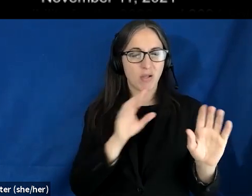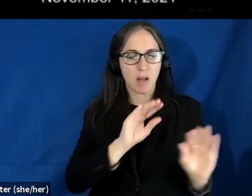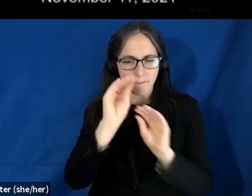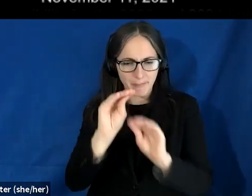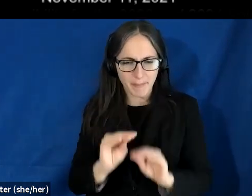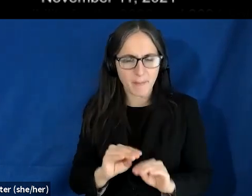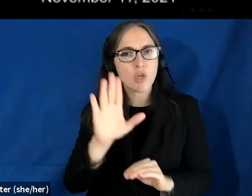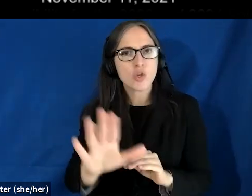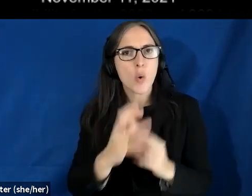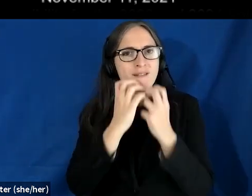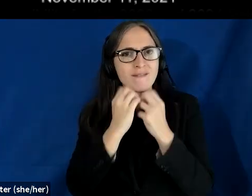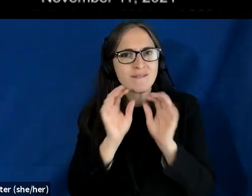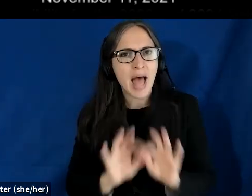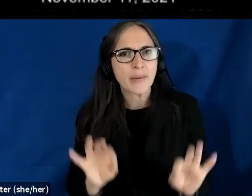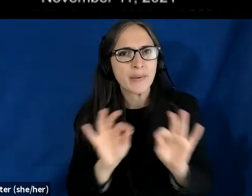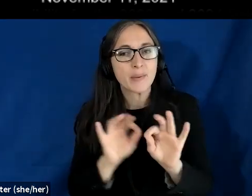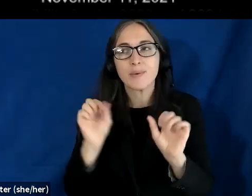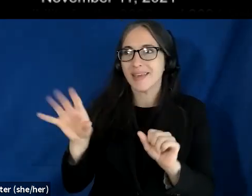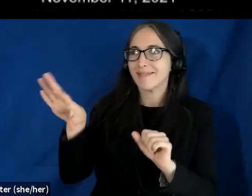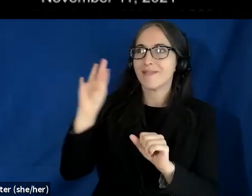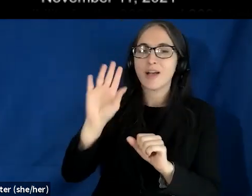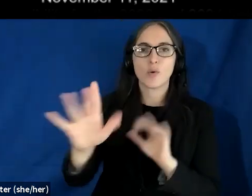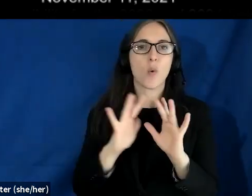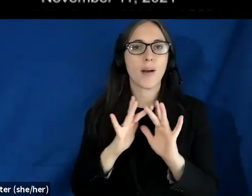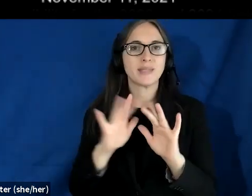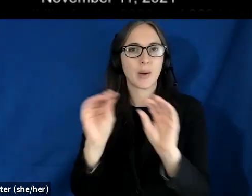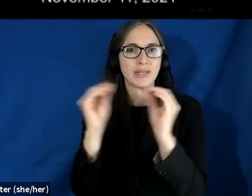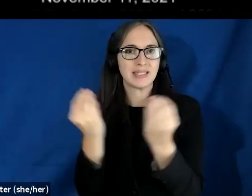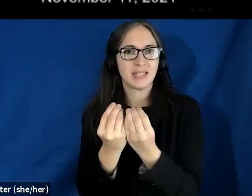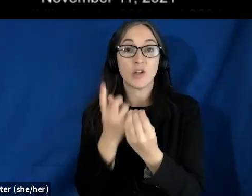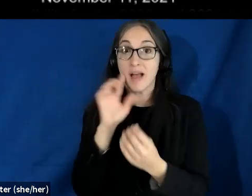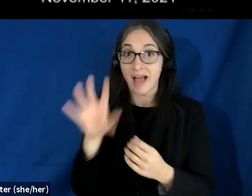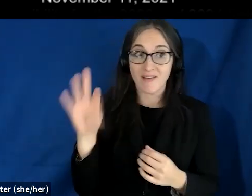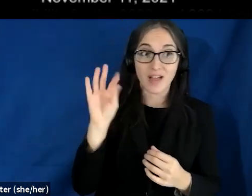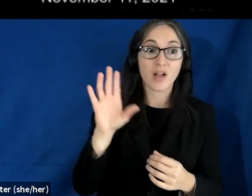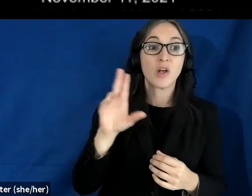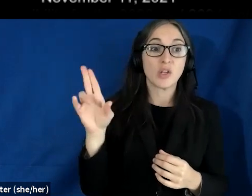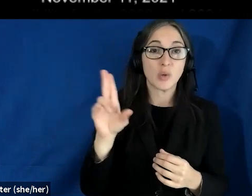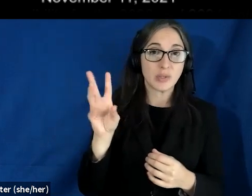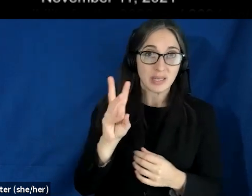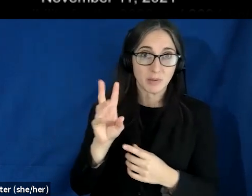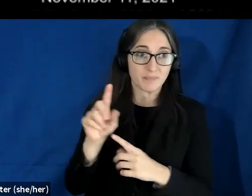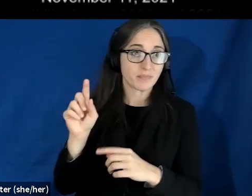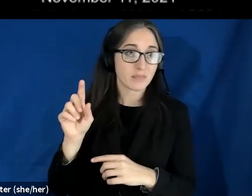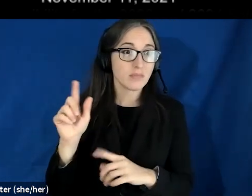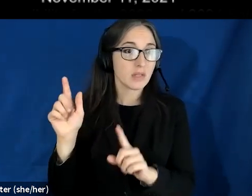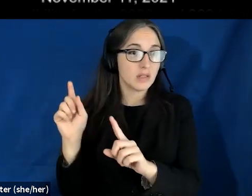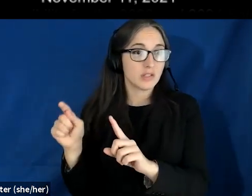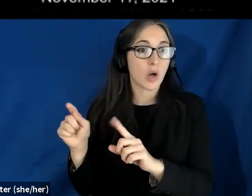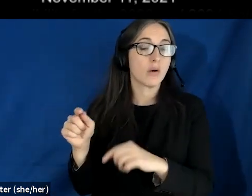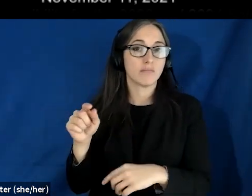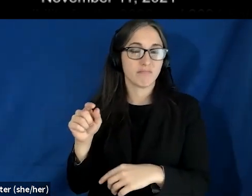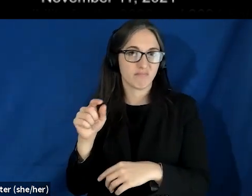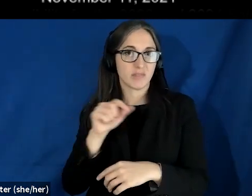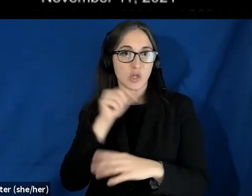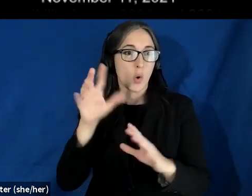on your website for your organization. I found on the UW one, diversity, equity, inclusion, and compliance are clear